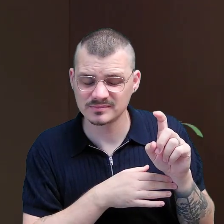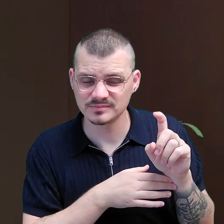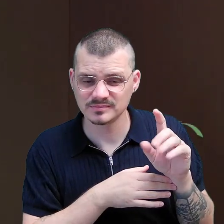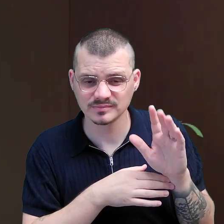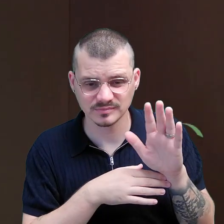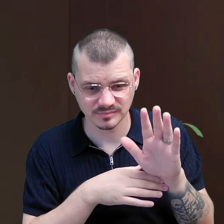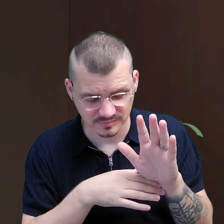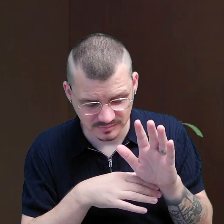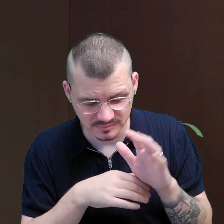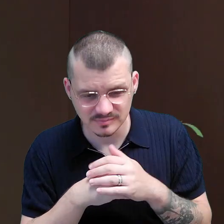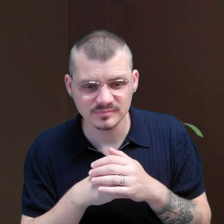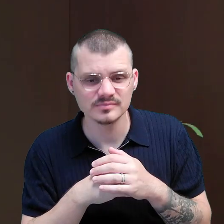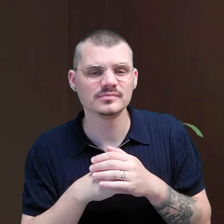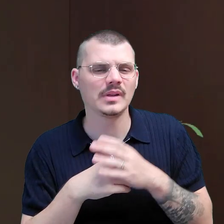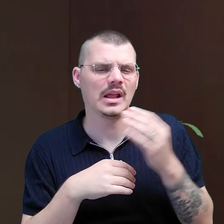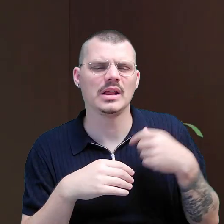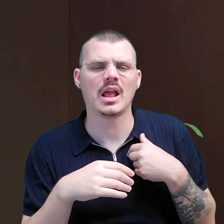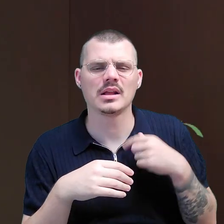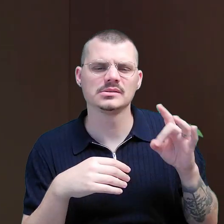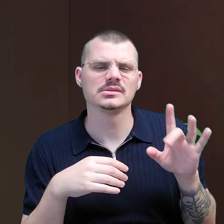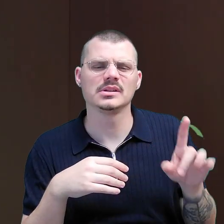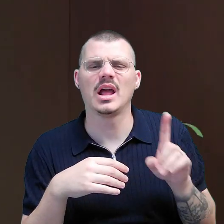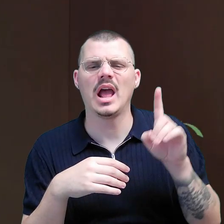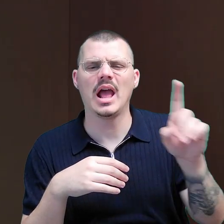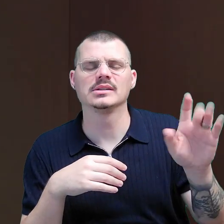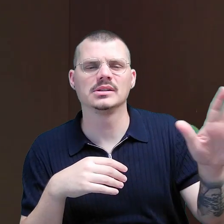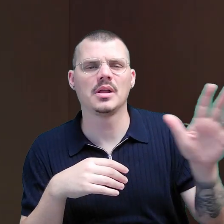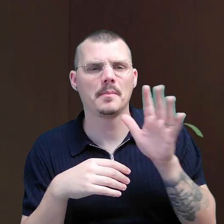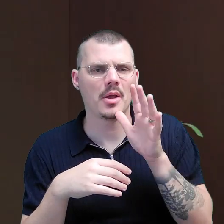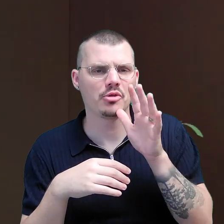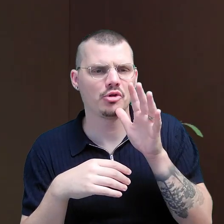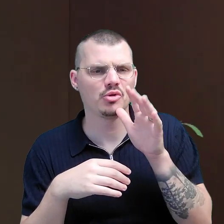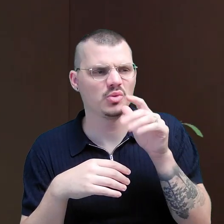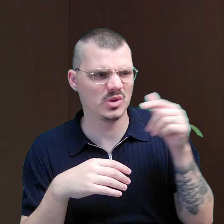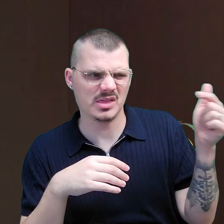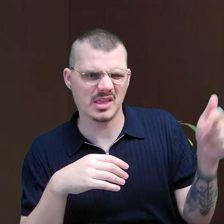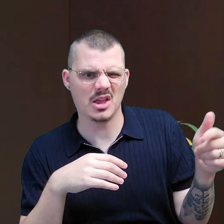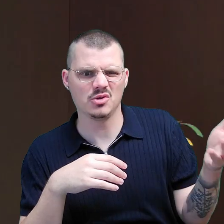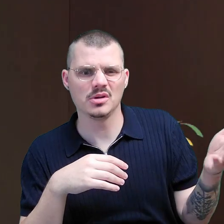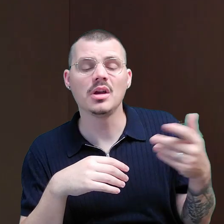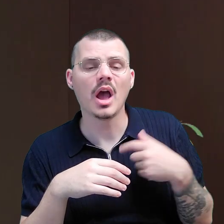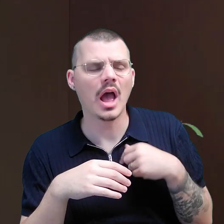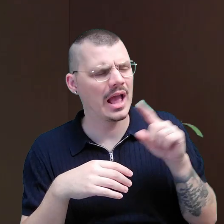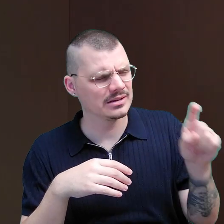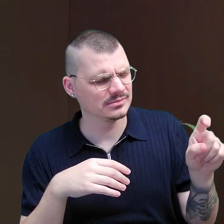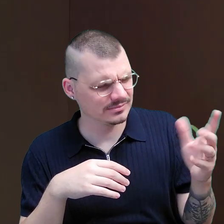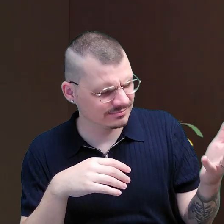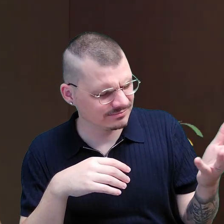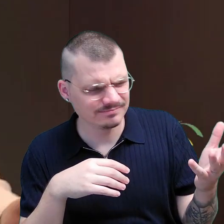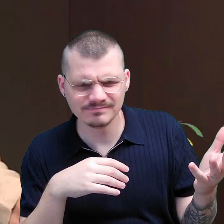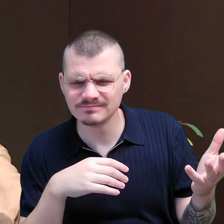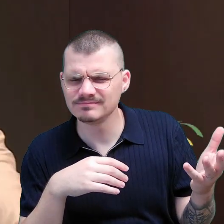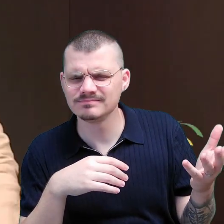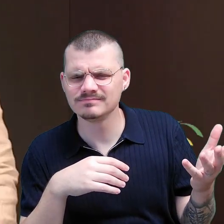Well, if you've got, and I asked his mother who was there, so